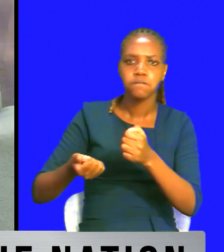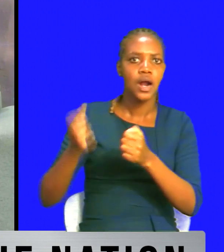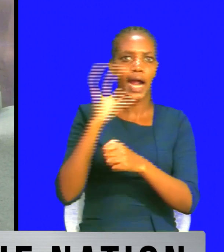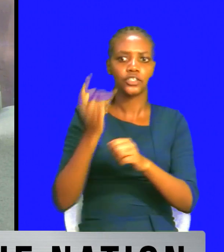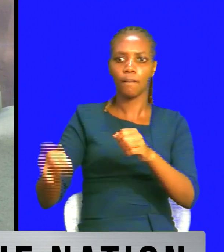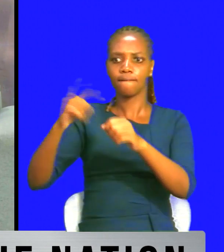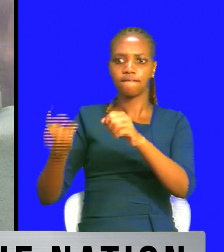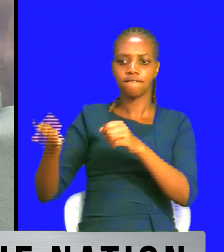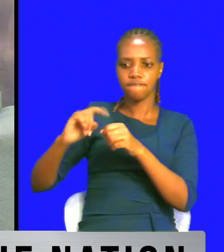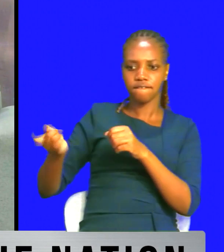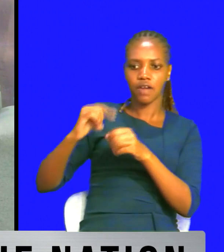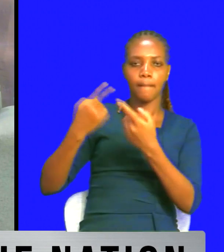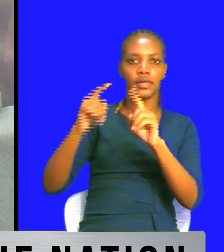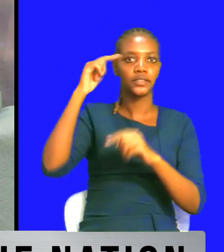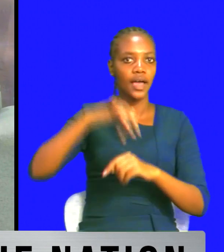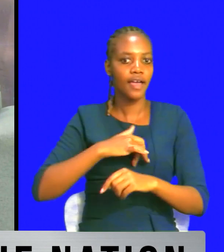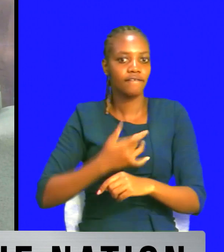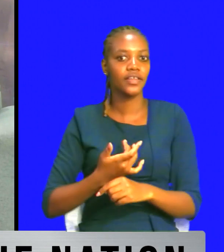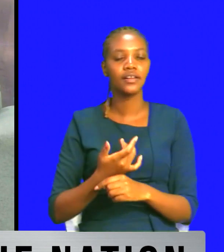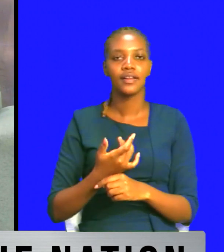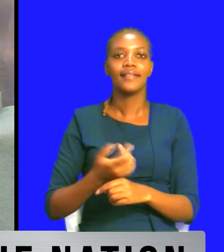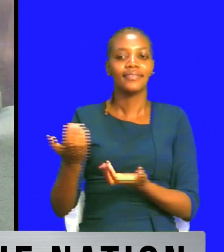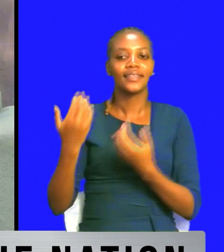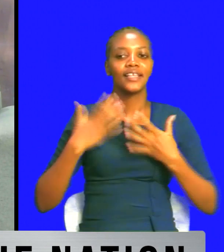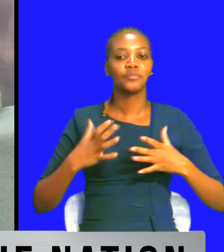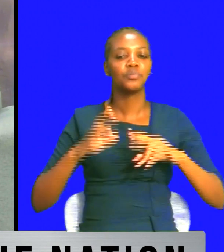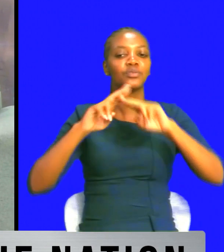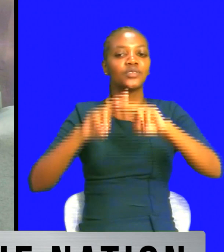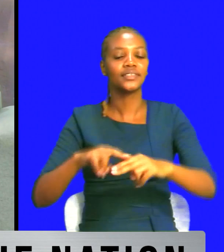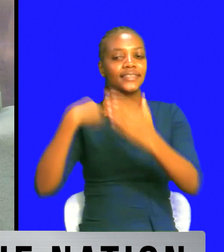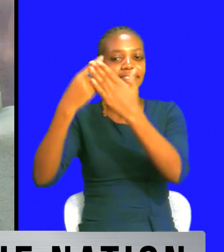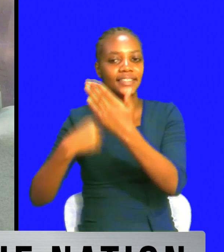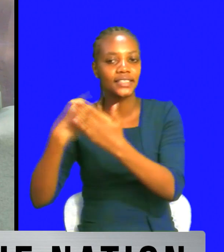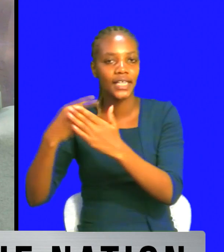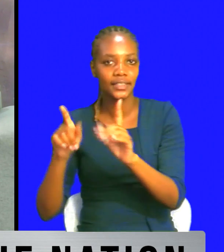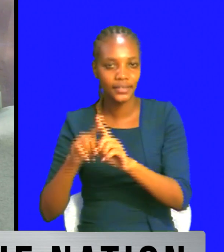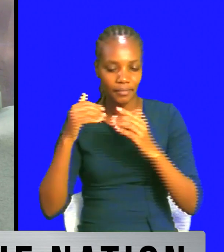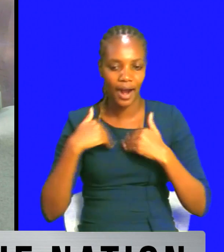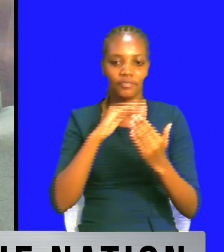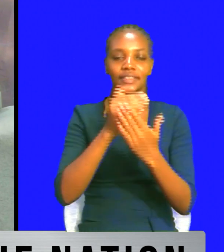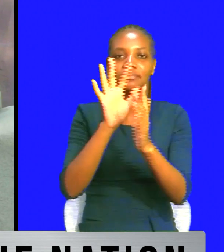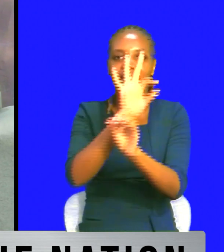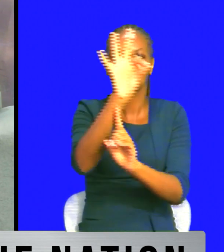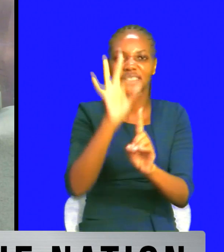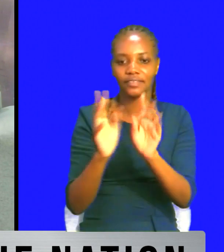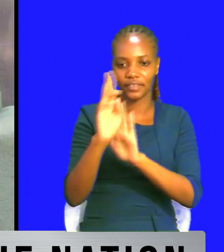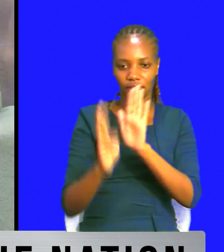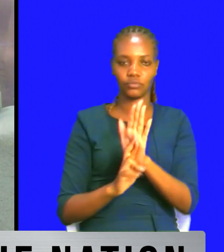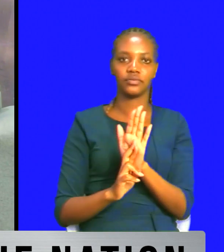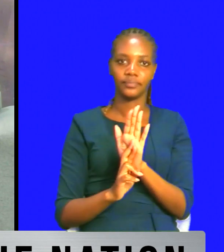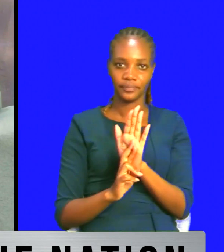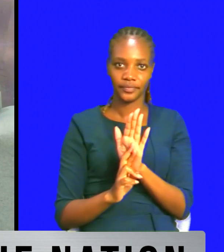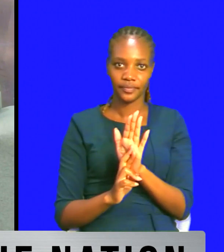are onto something, but they need people to go and sit and really come up with a raft of measures that can be called civil disobedience.